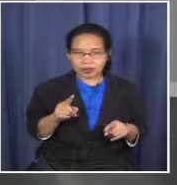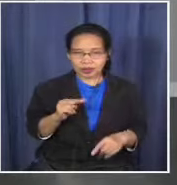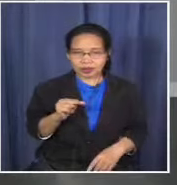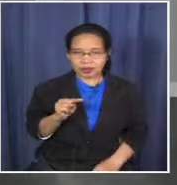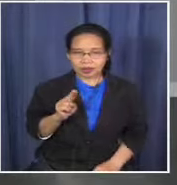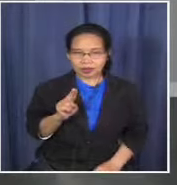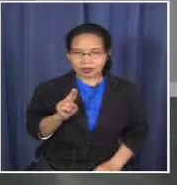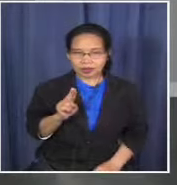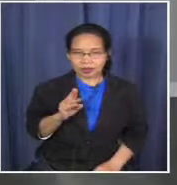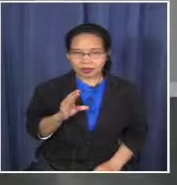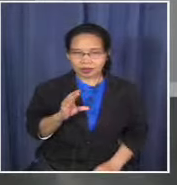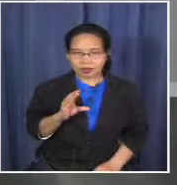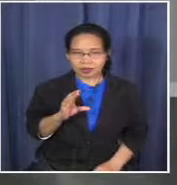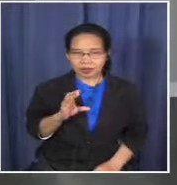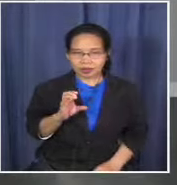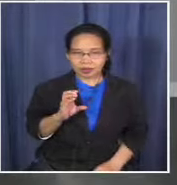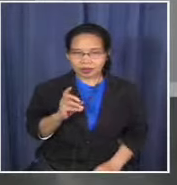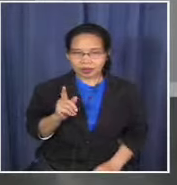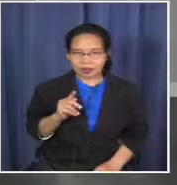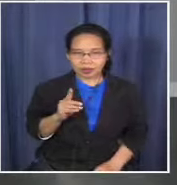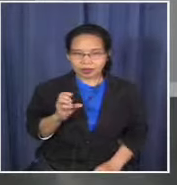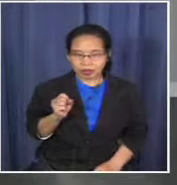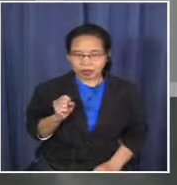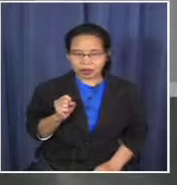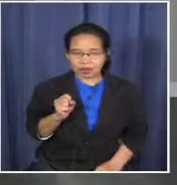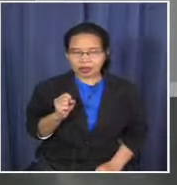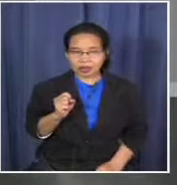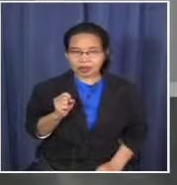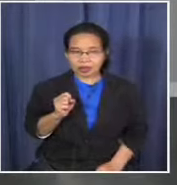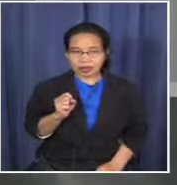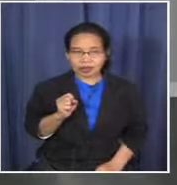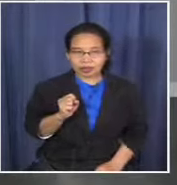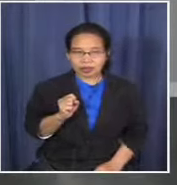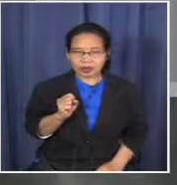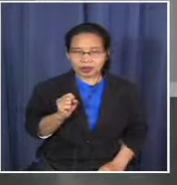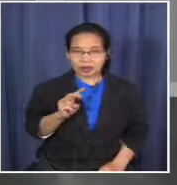million differences in their nucleotides